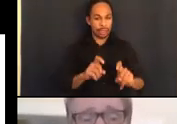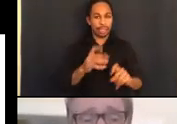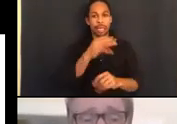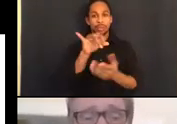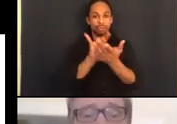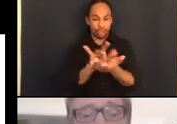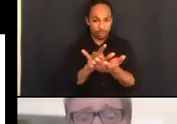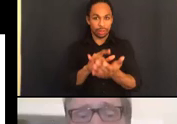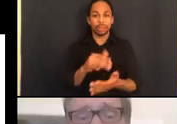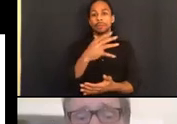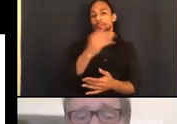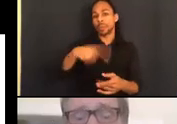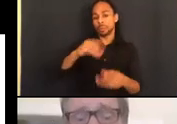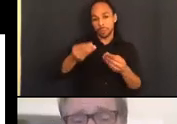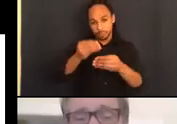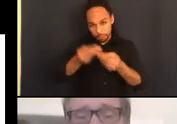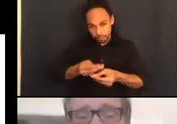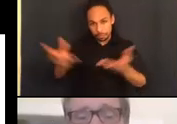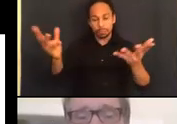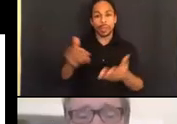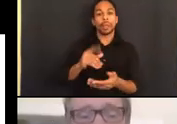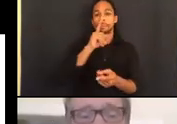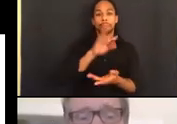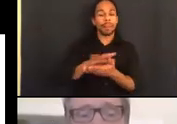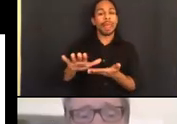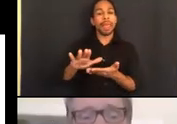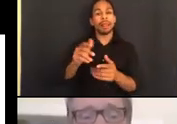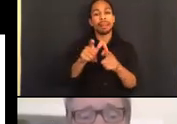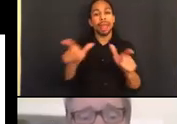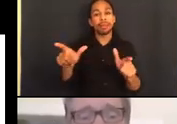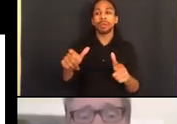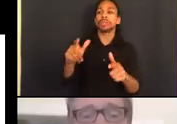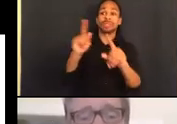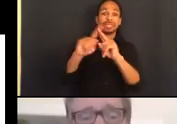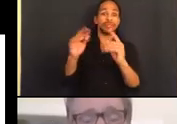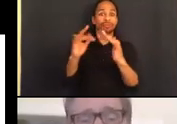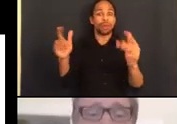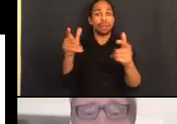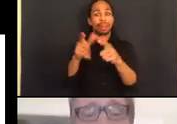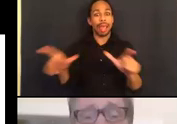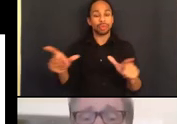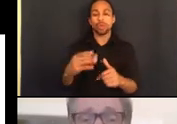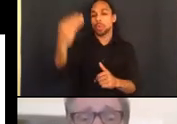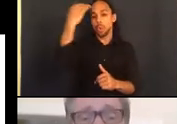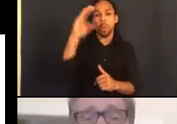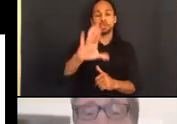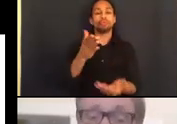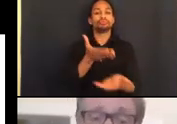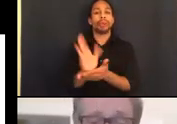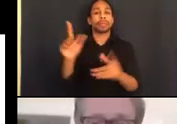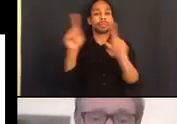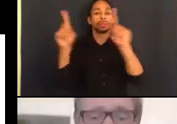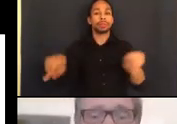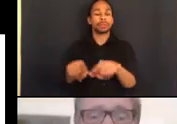language versions and other languages, including English, Spanish, Chinese, Korean, Vietnamese, on March 28th.